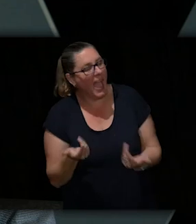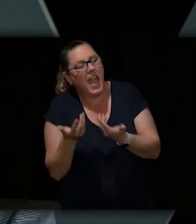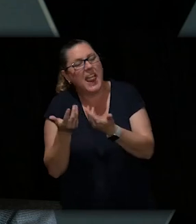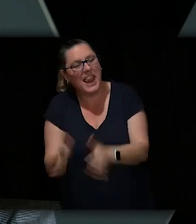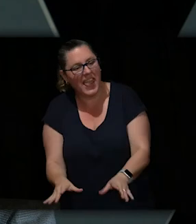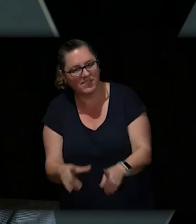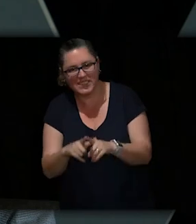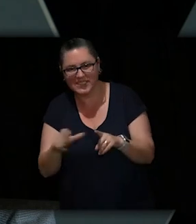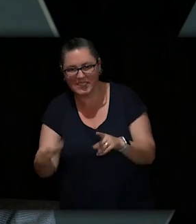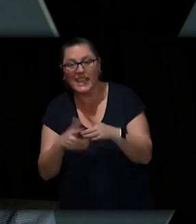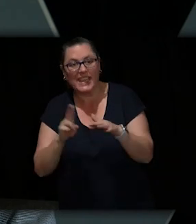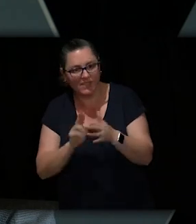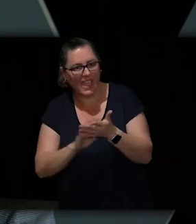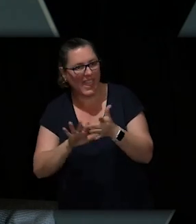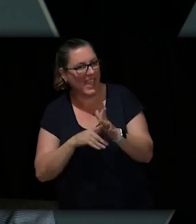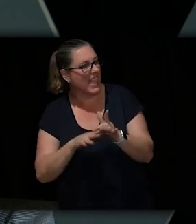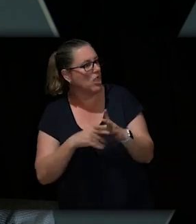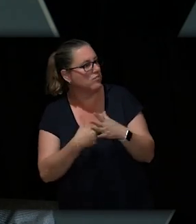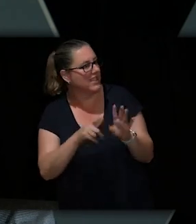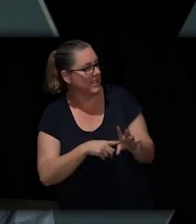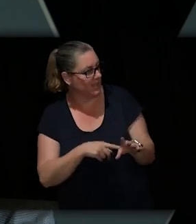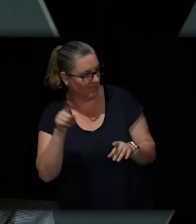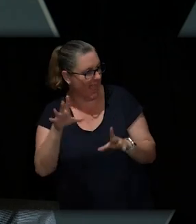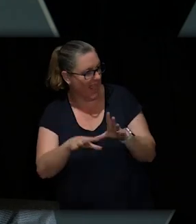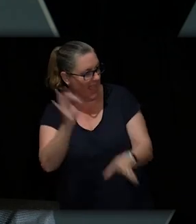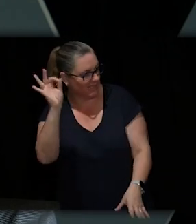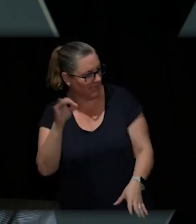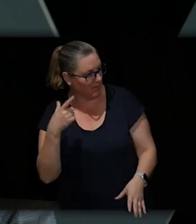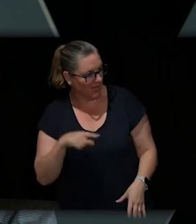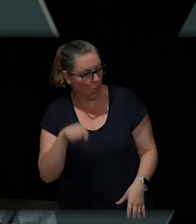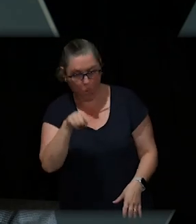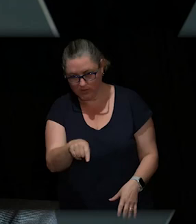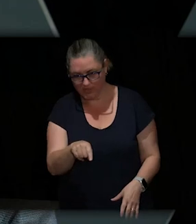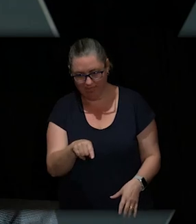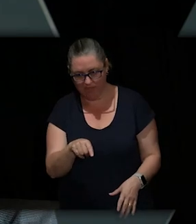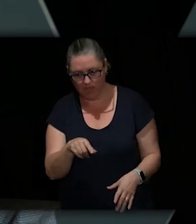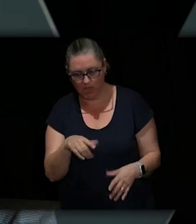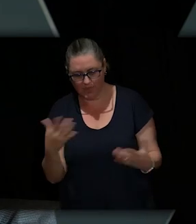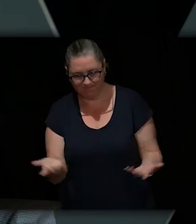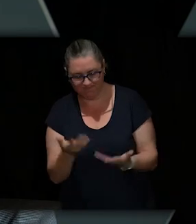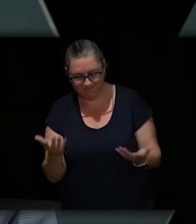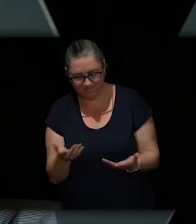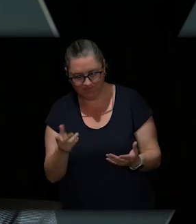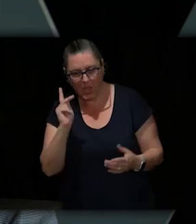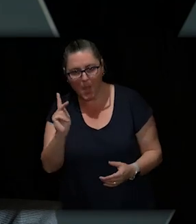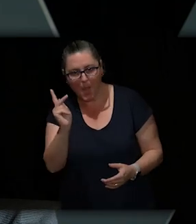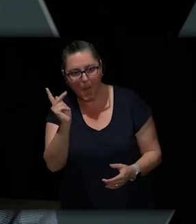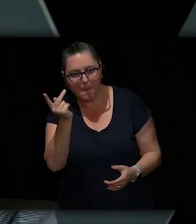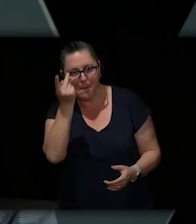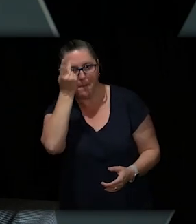been elected, because you're right. In D.C., you're just chasing, politics is all-encompassing. It's a company